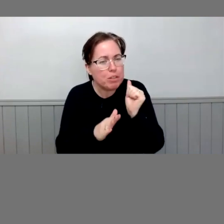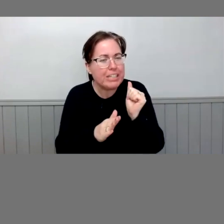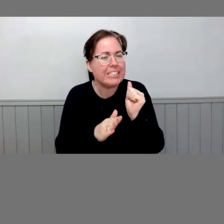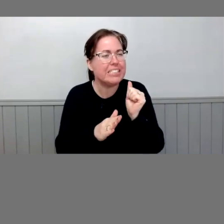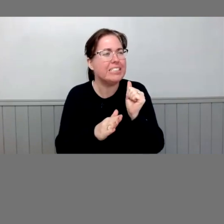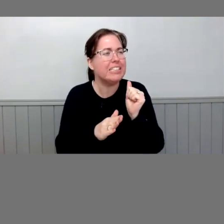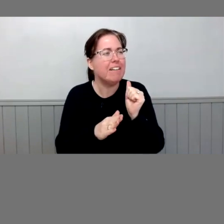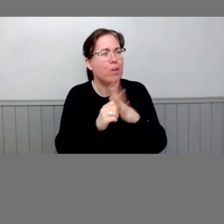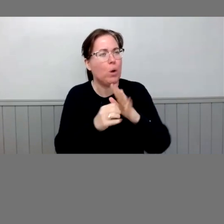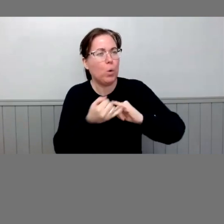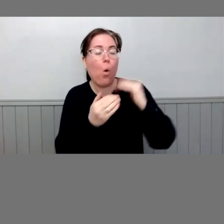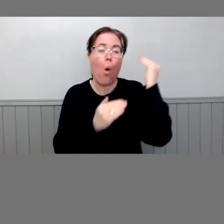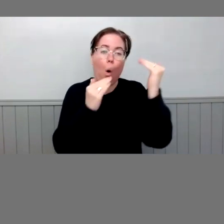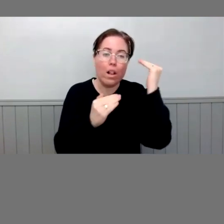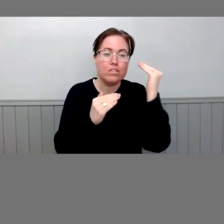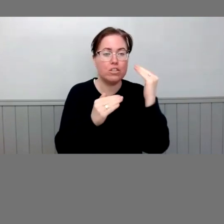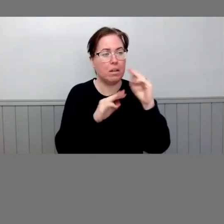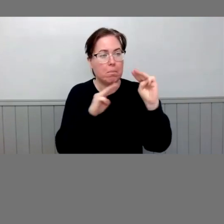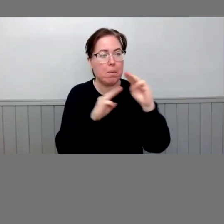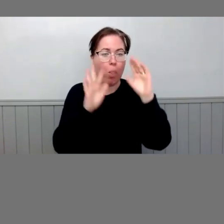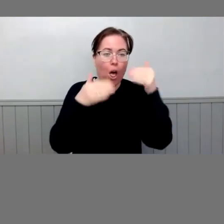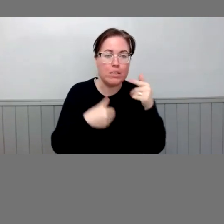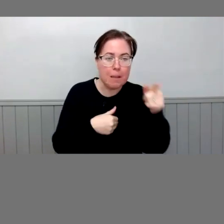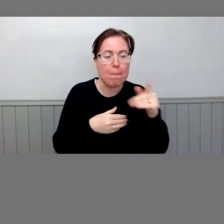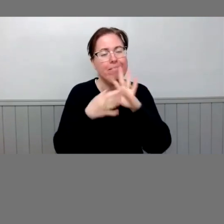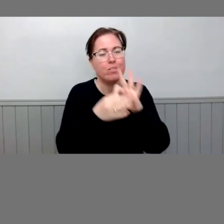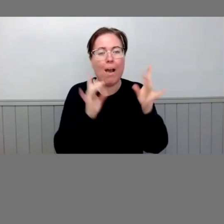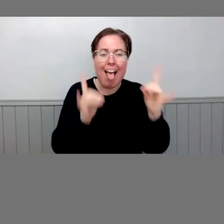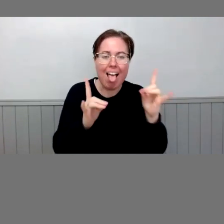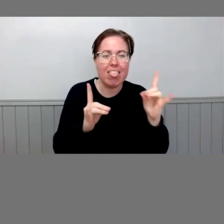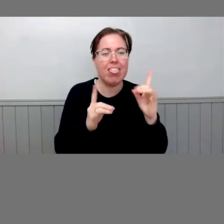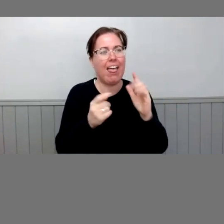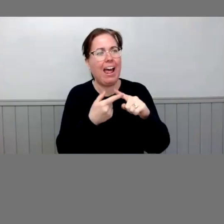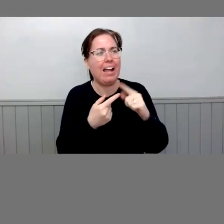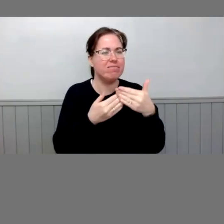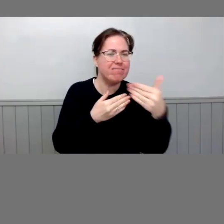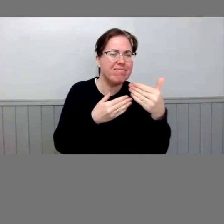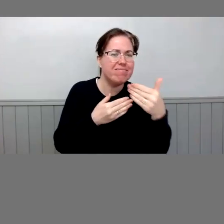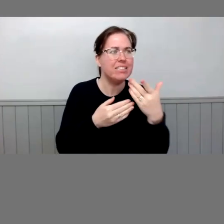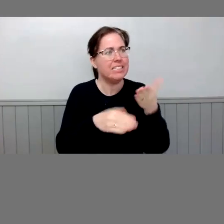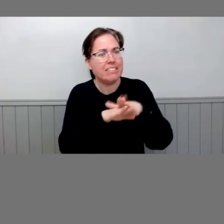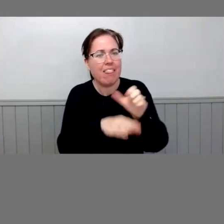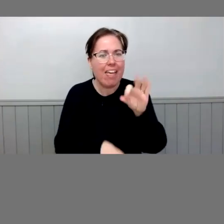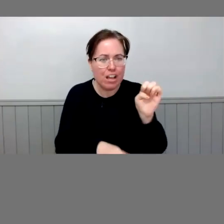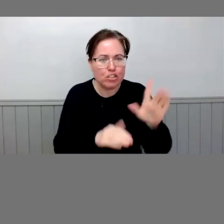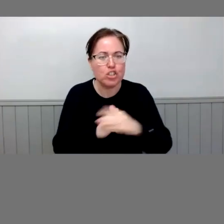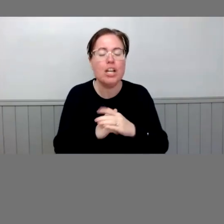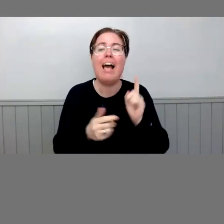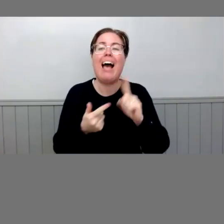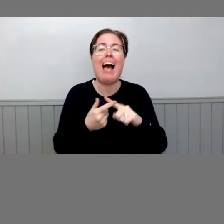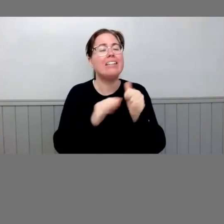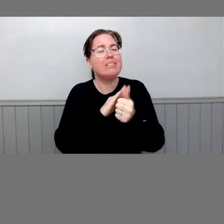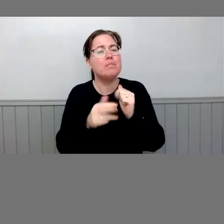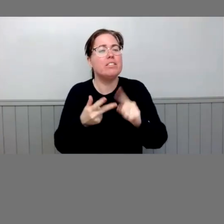of older autistic people in relation to their health and mortality, and the experience of autistic